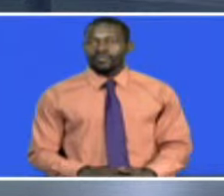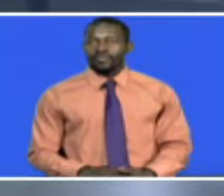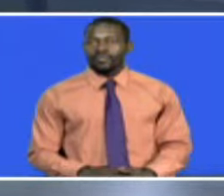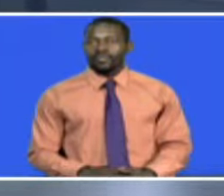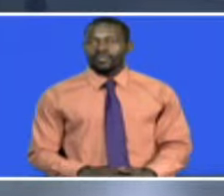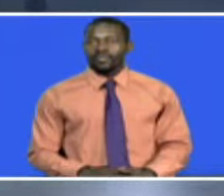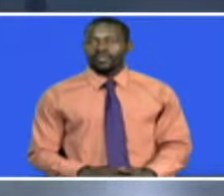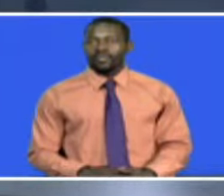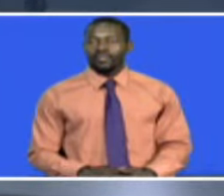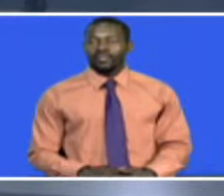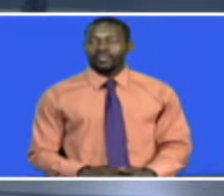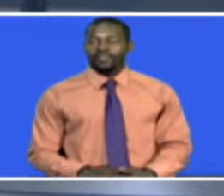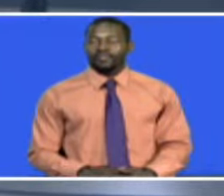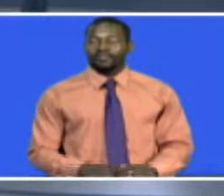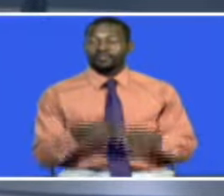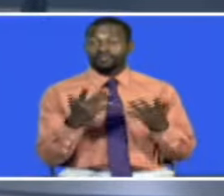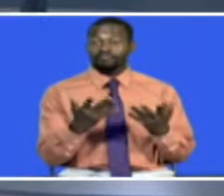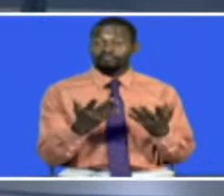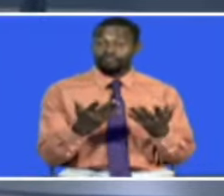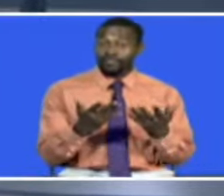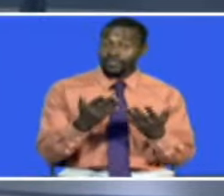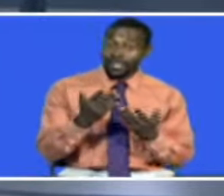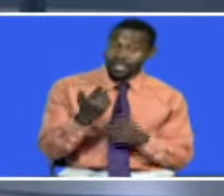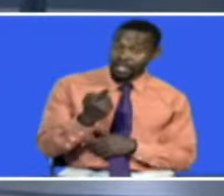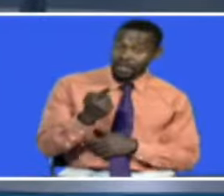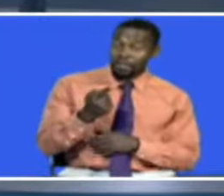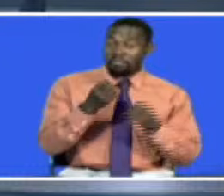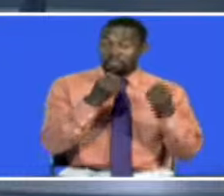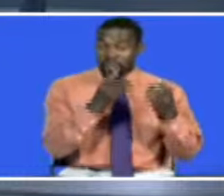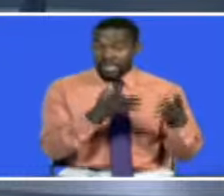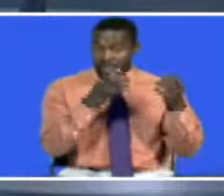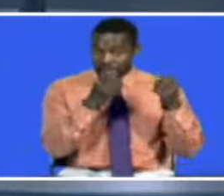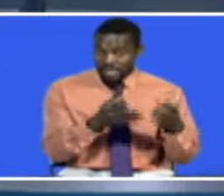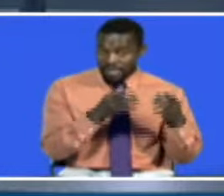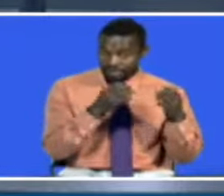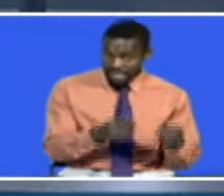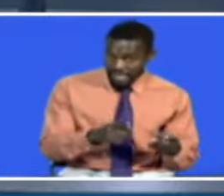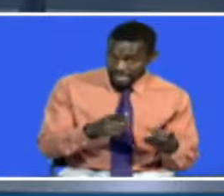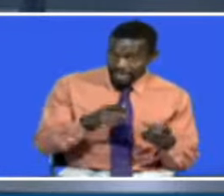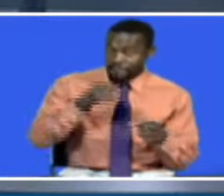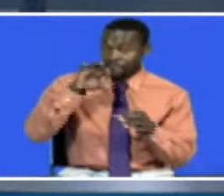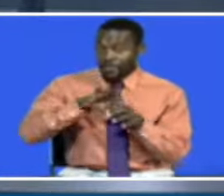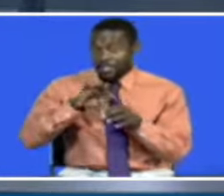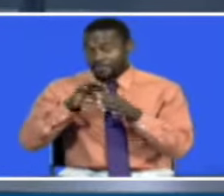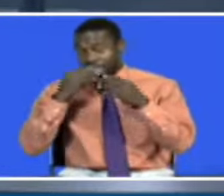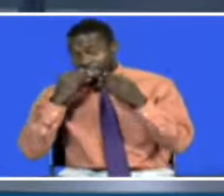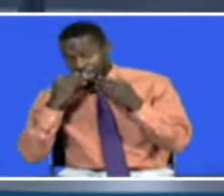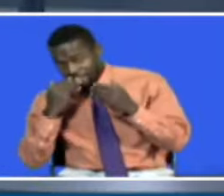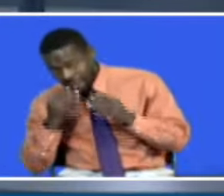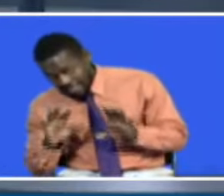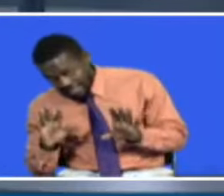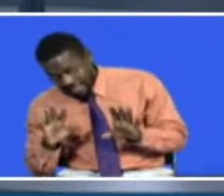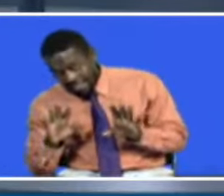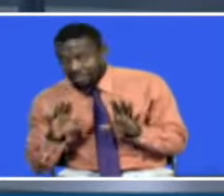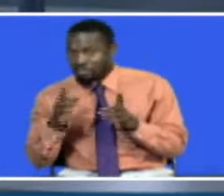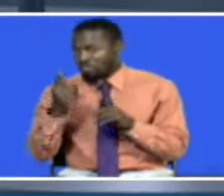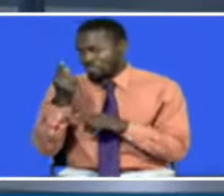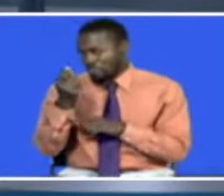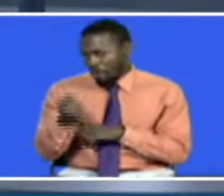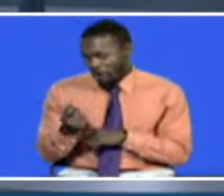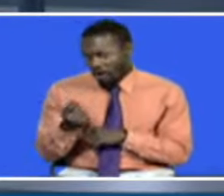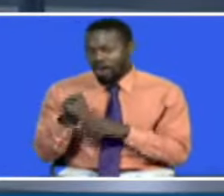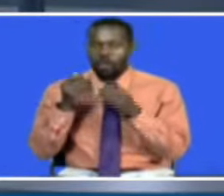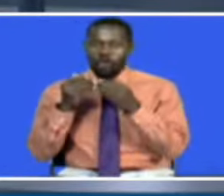Now, the minority had their say. The majority had their way. Speaking